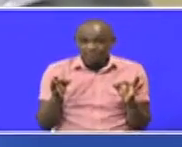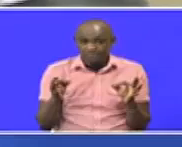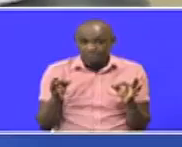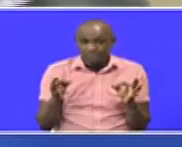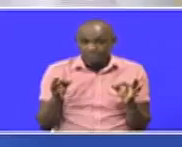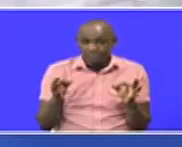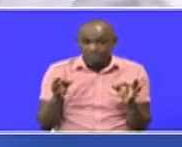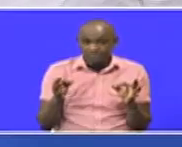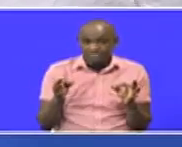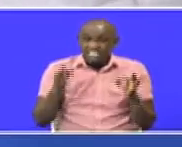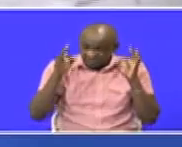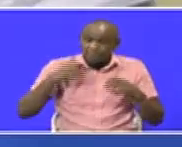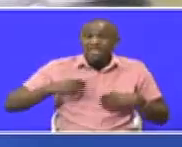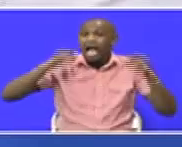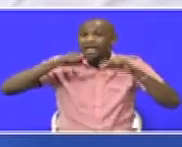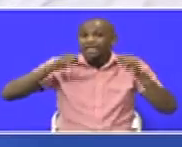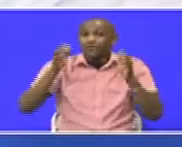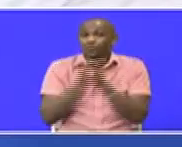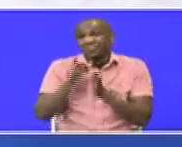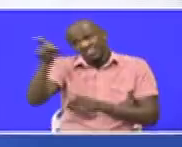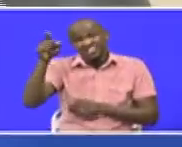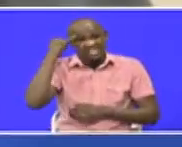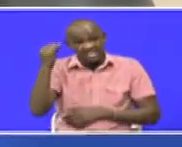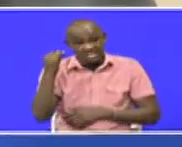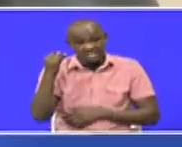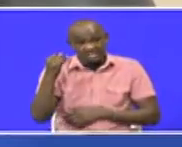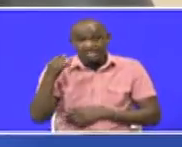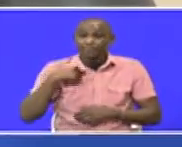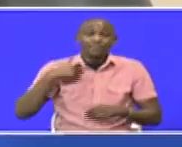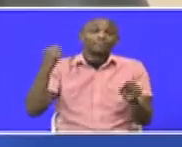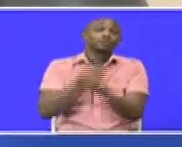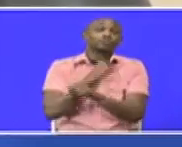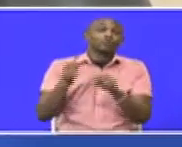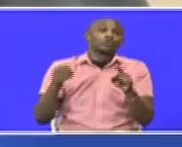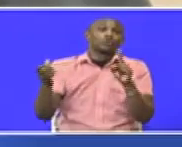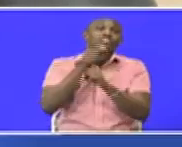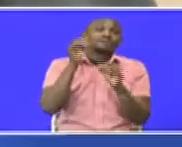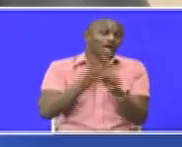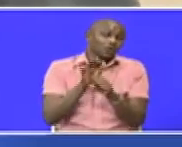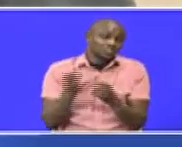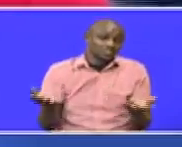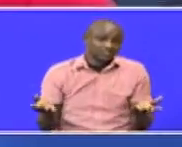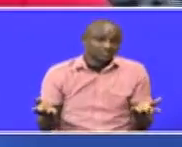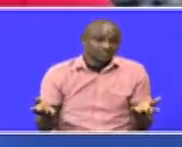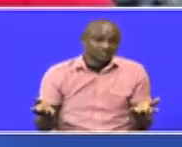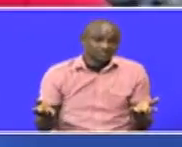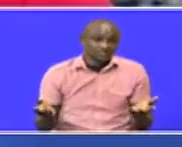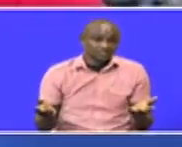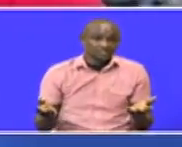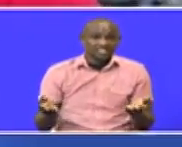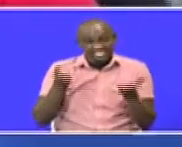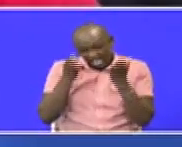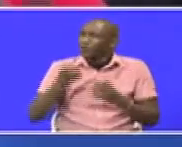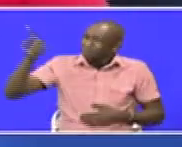If I was to agree with anybody, I would not have gone an extra mile registering a political party. As per now, we